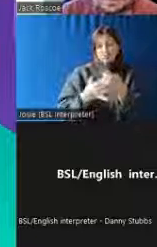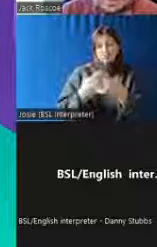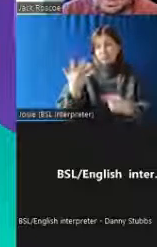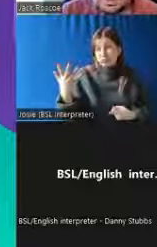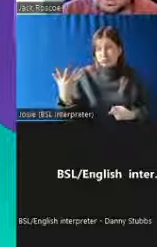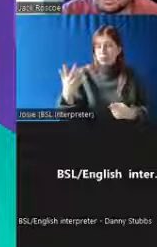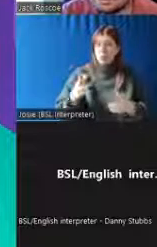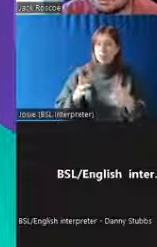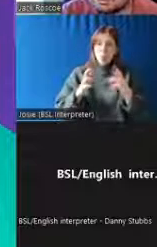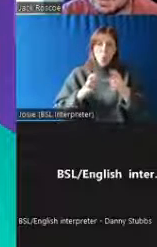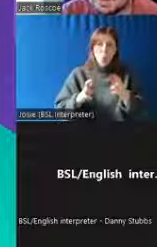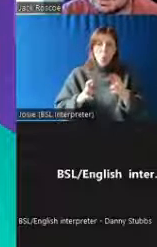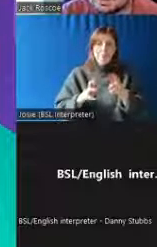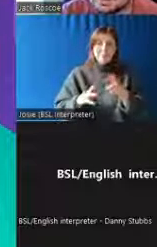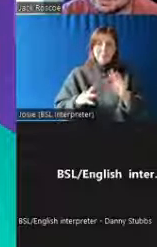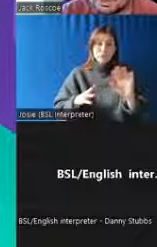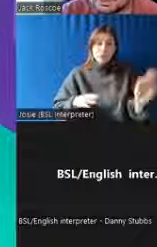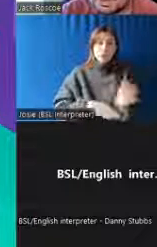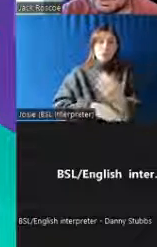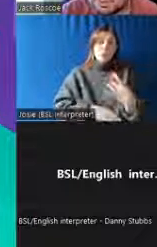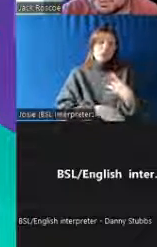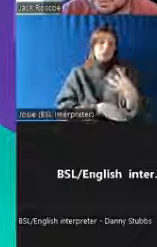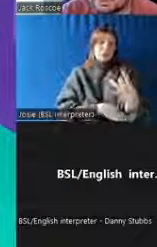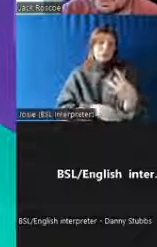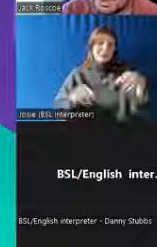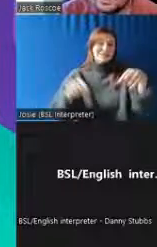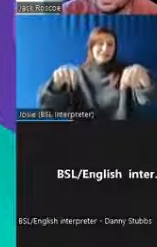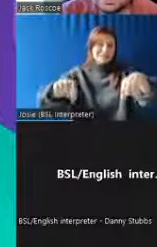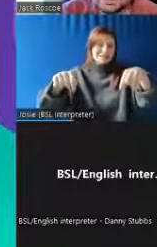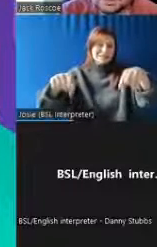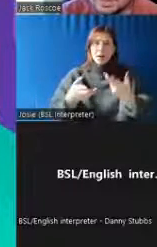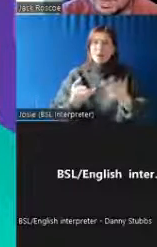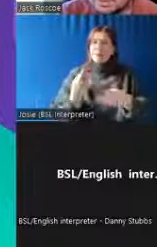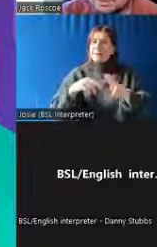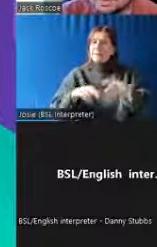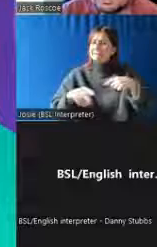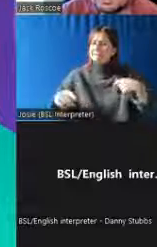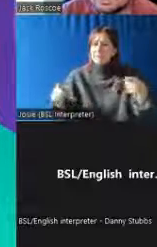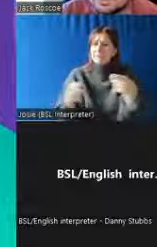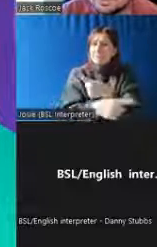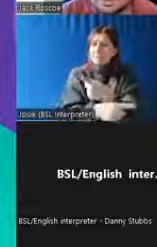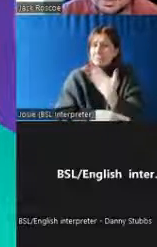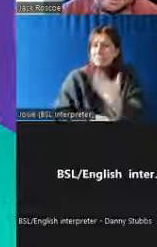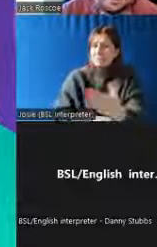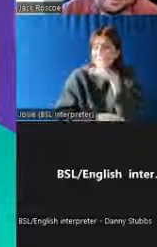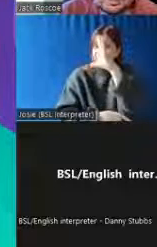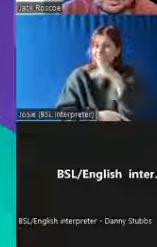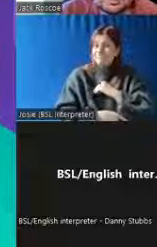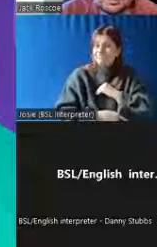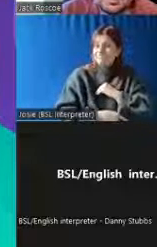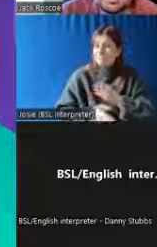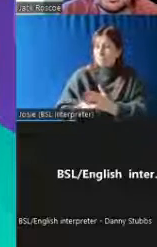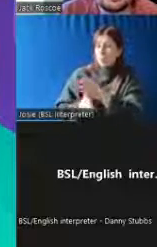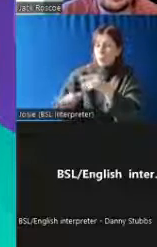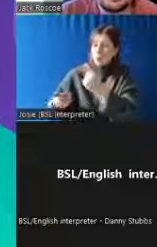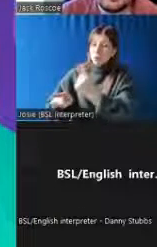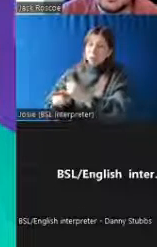represented here. But if I've missed anything that you do, maybe we can talk about that towards the end, or you can let us know in the chat.